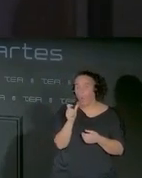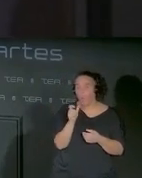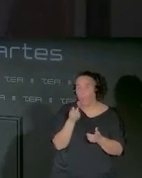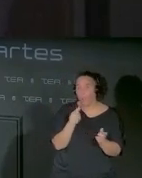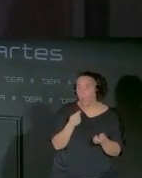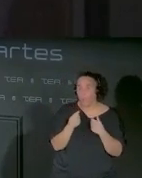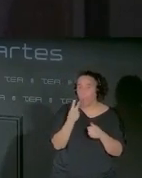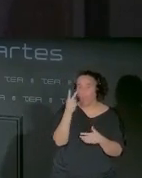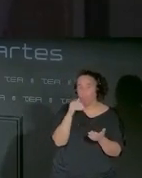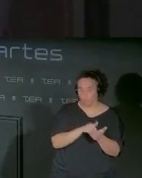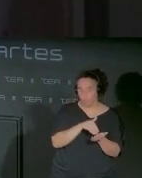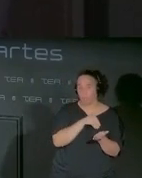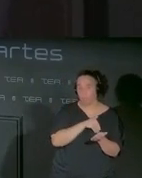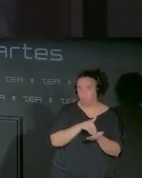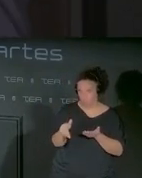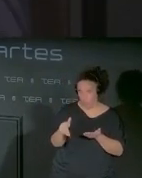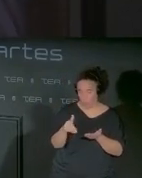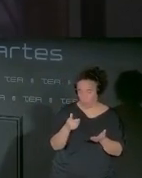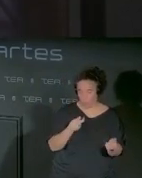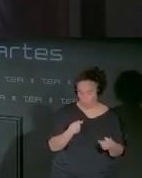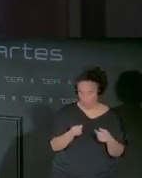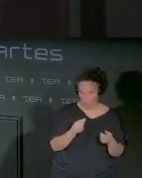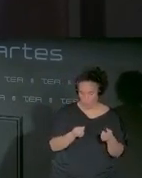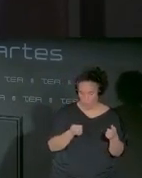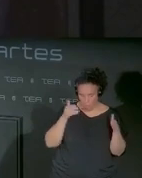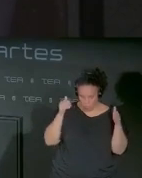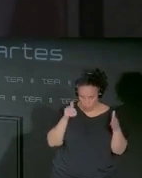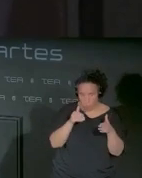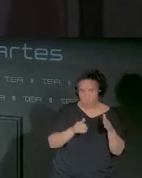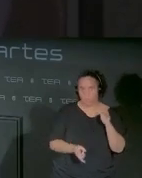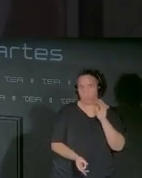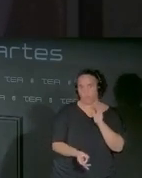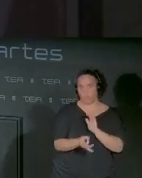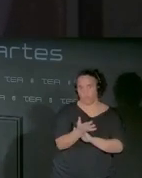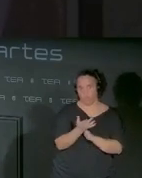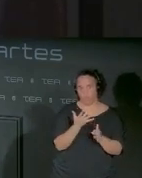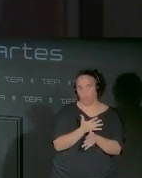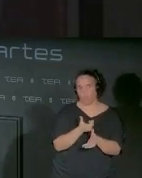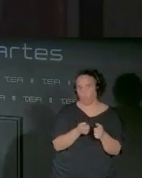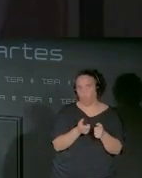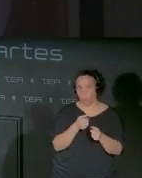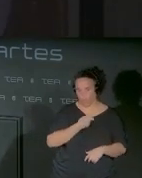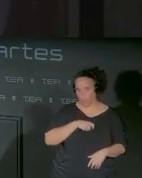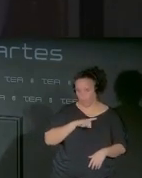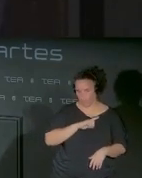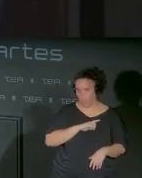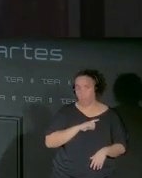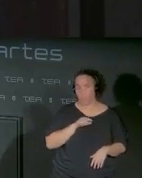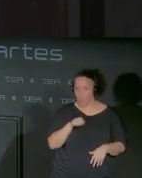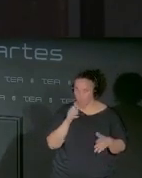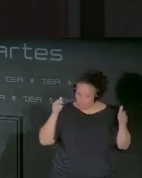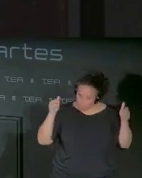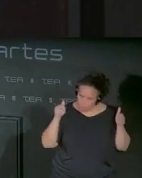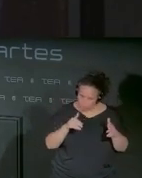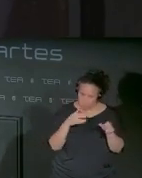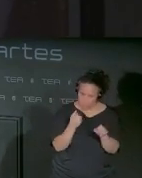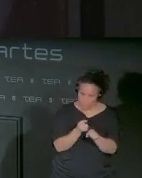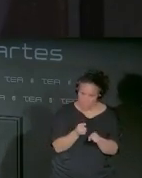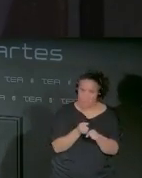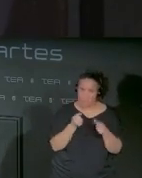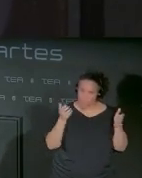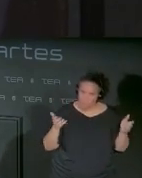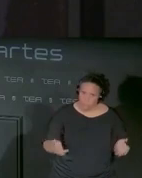work on that in the case of try to help our European video studios